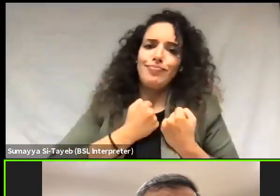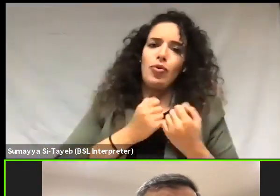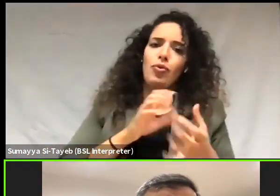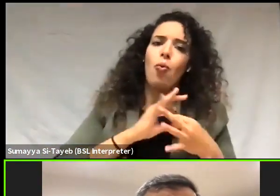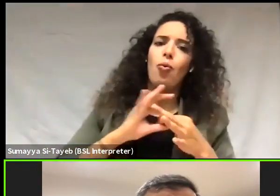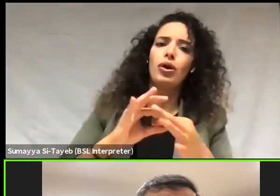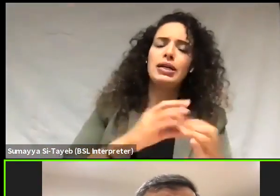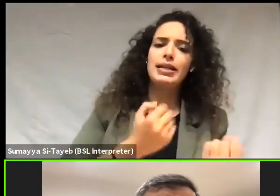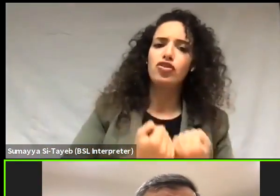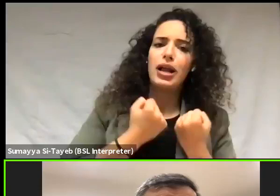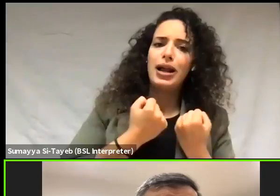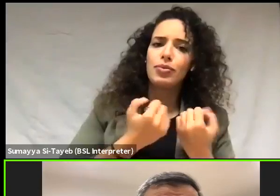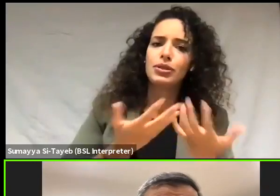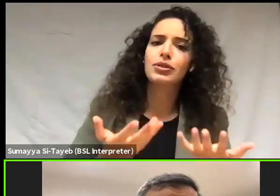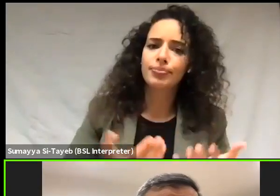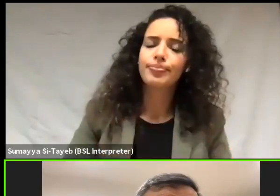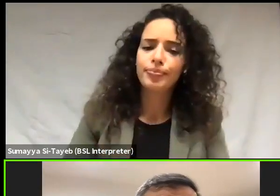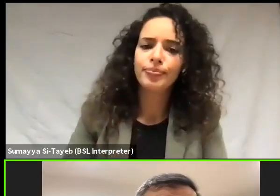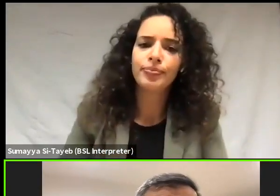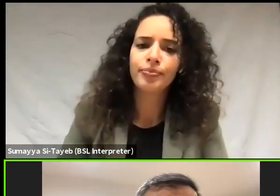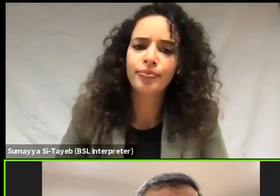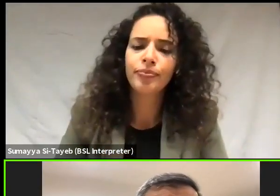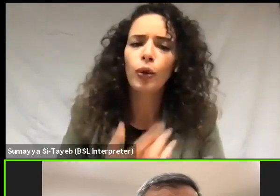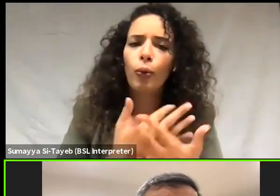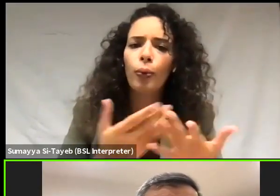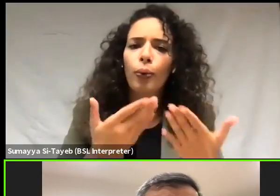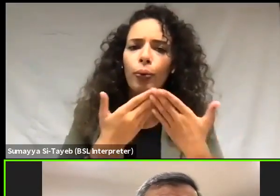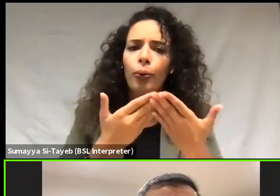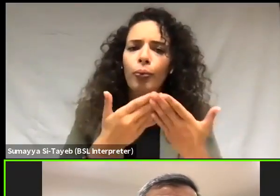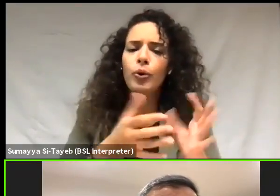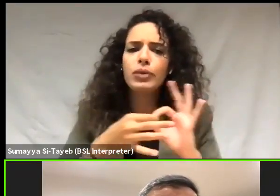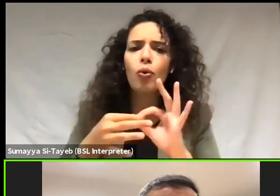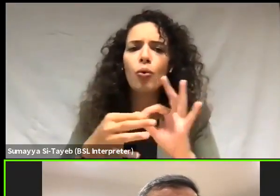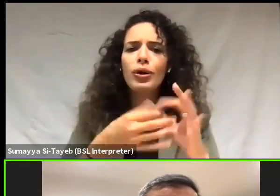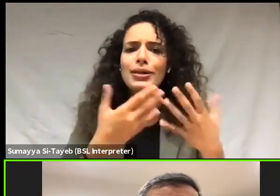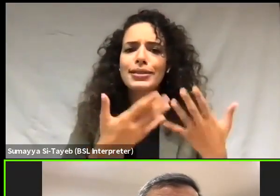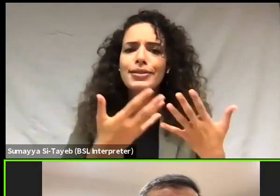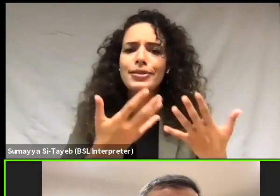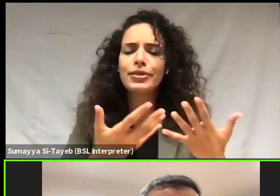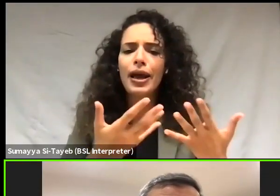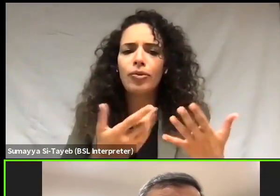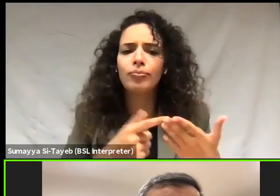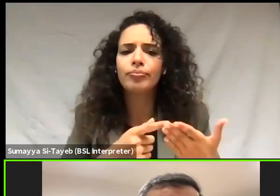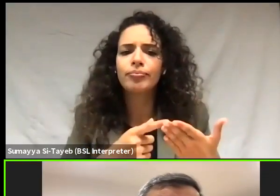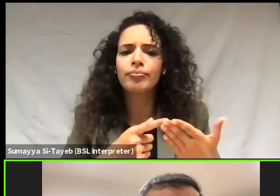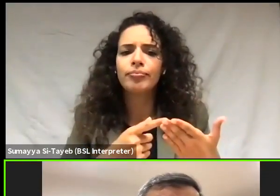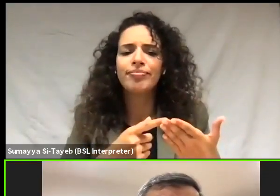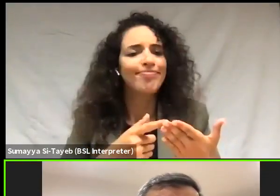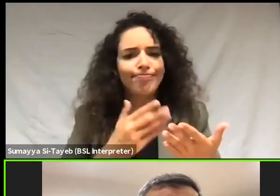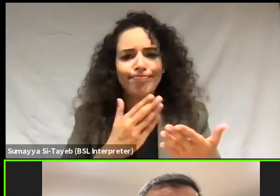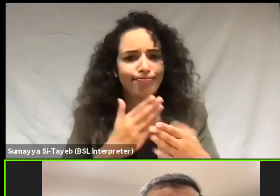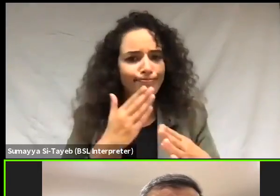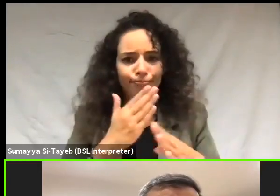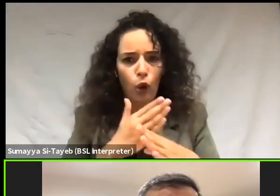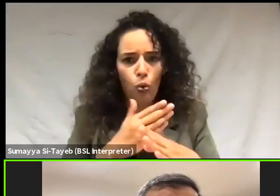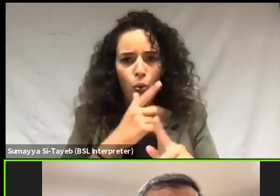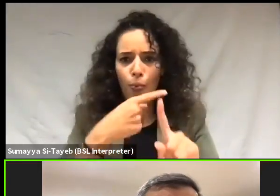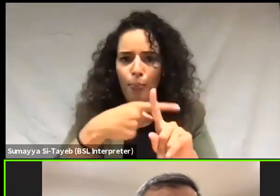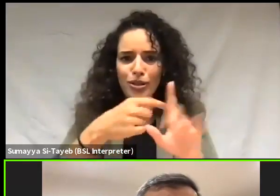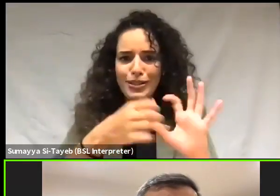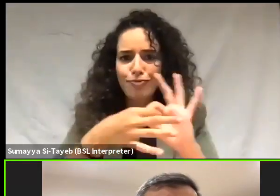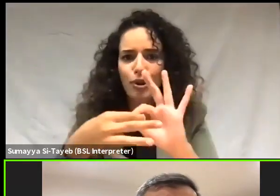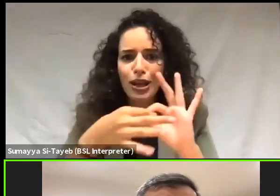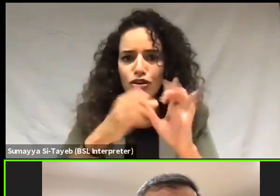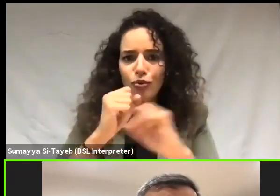So many Muslim organizations, unfortunately, they don't work positively with the media because they